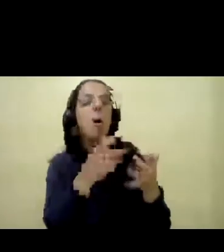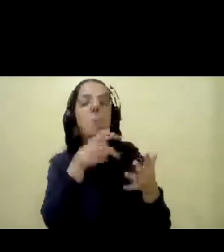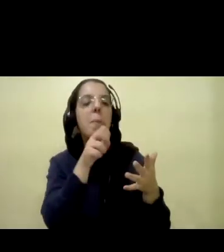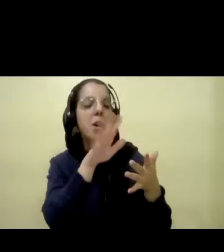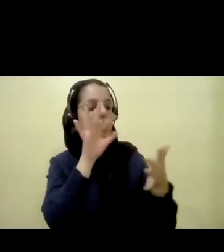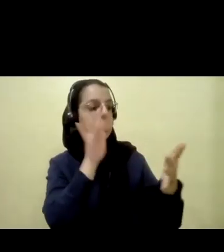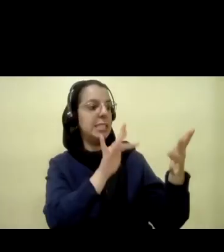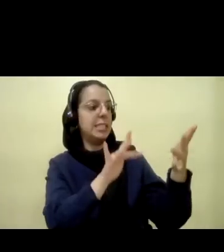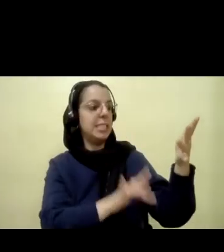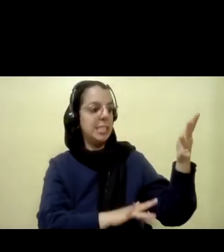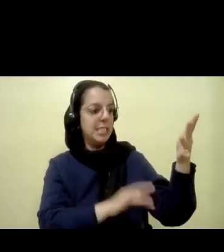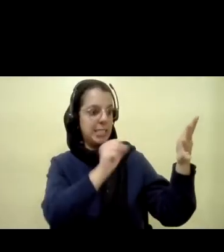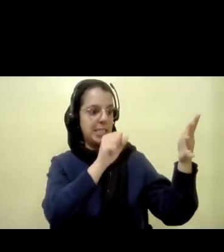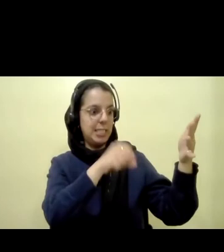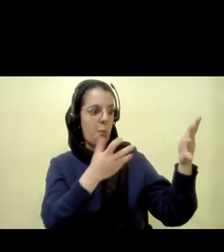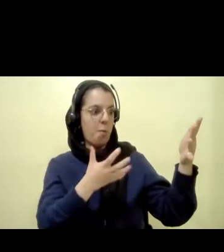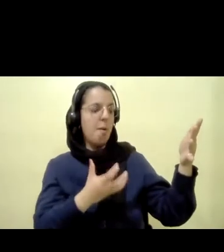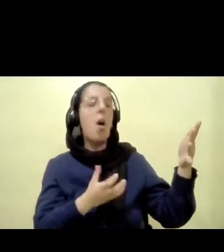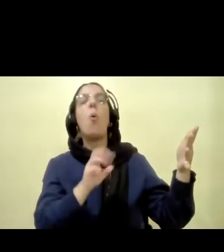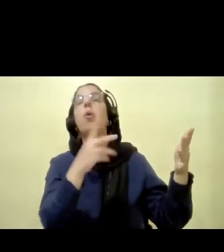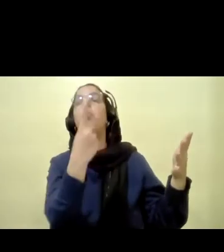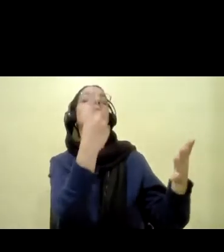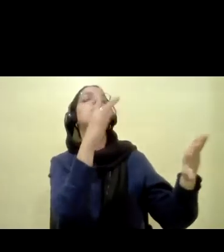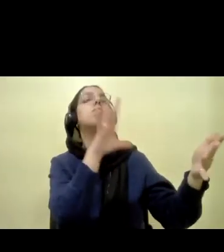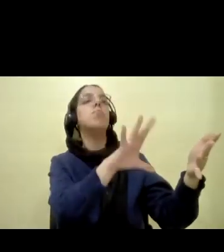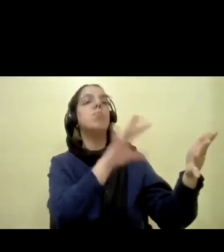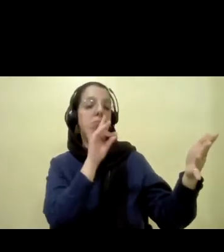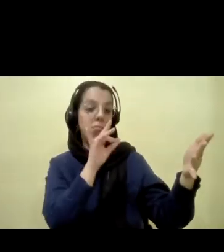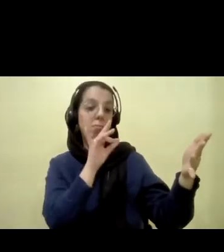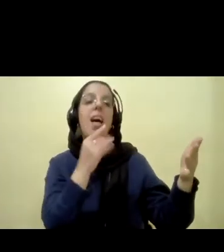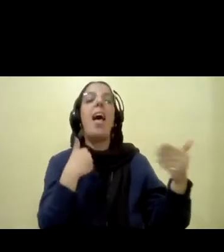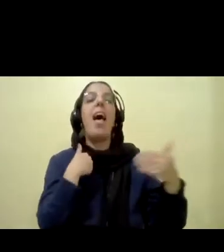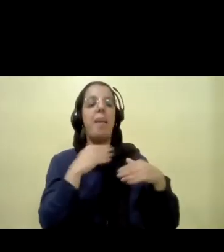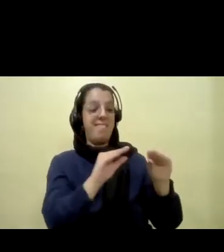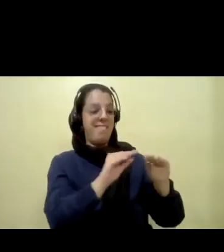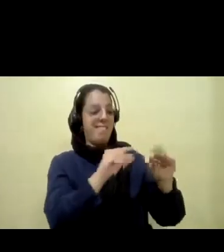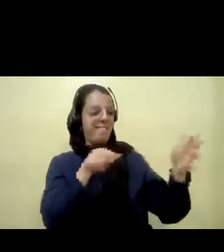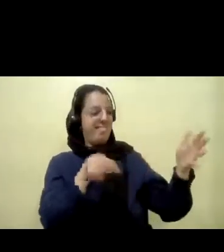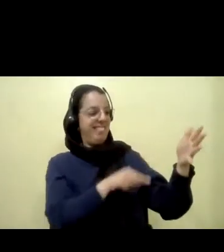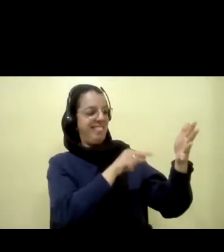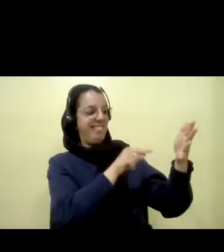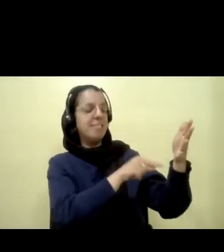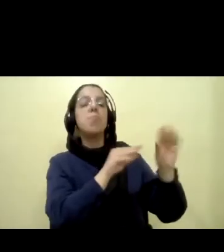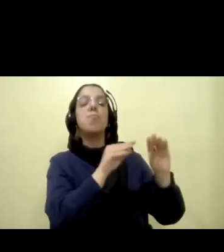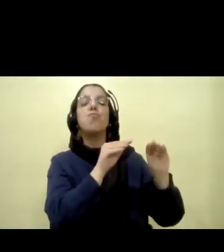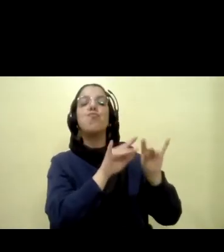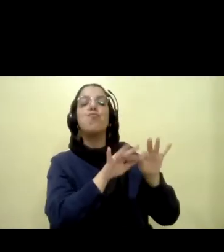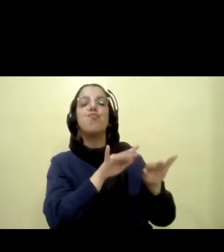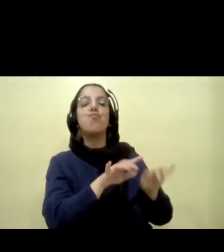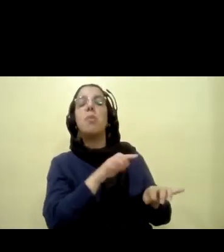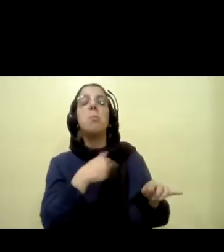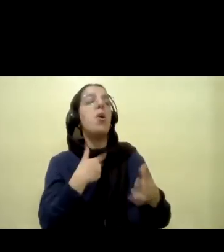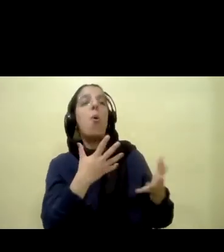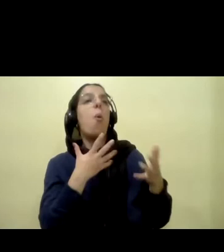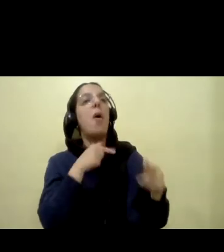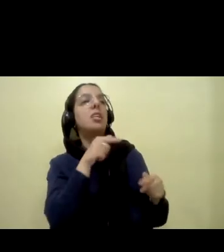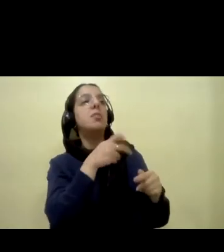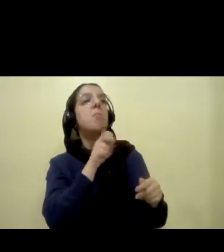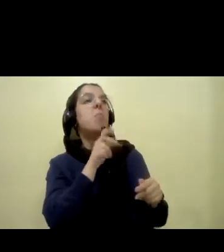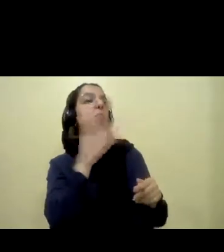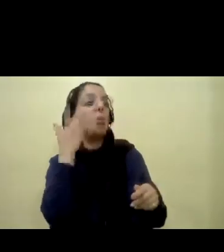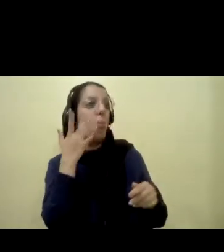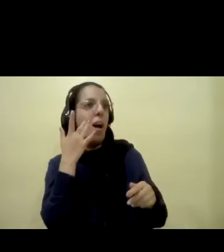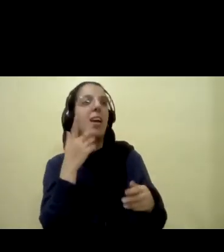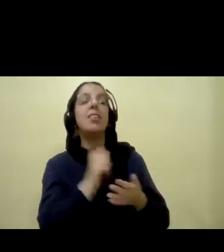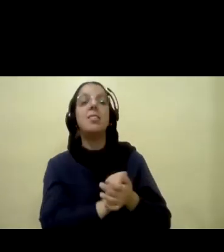can talk about why you selected that particular park. You may be saying, this project has to go in Roundtree